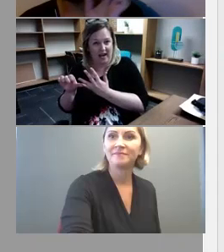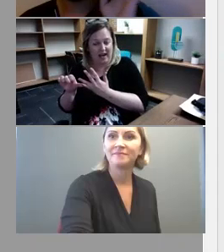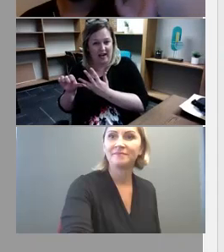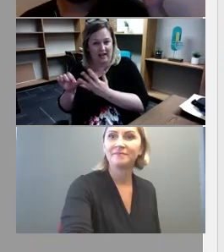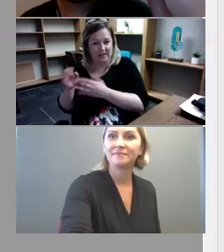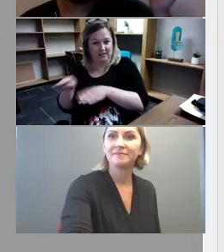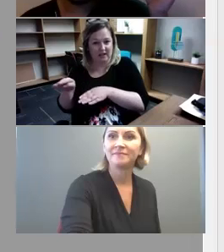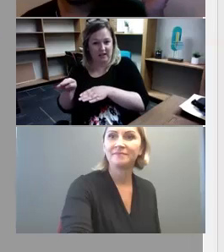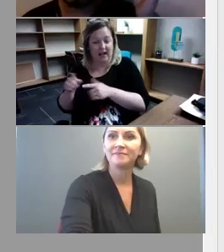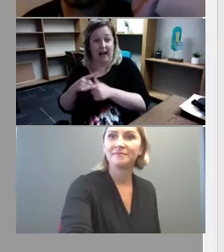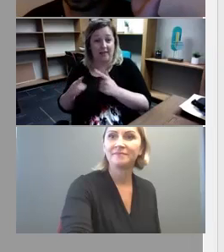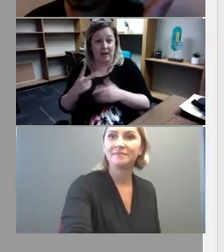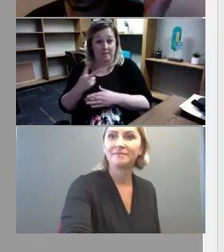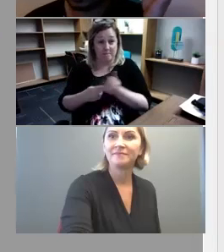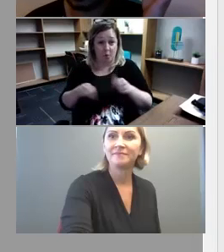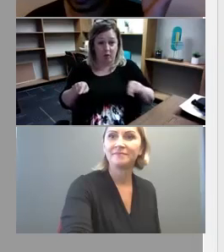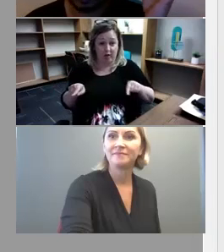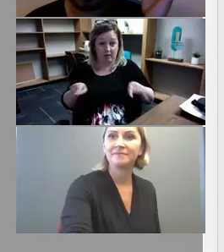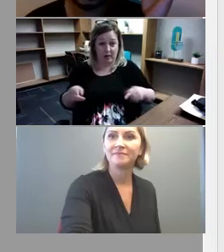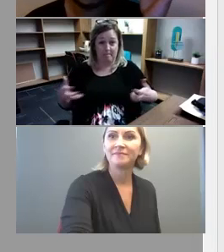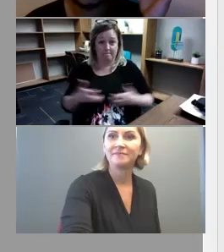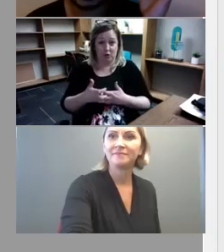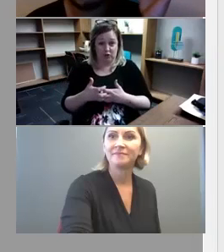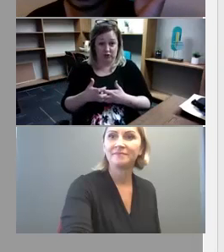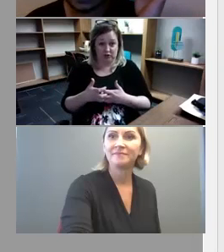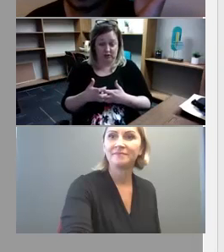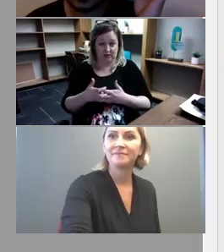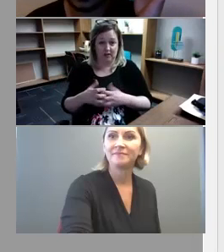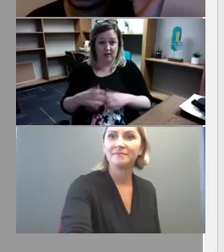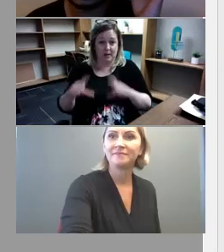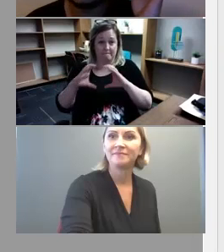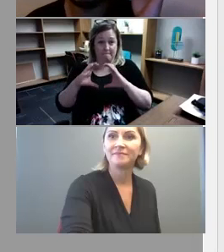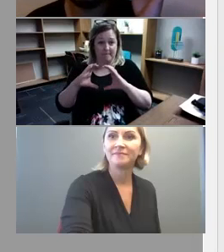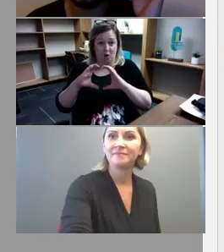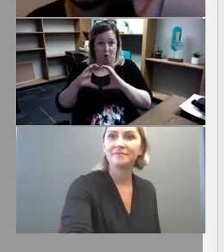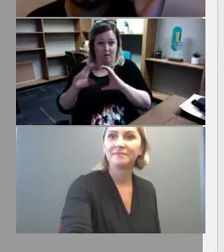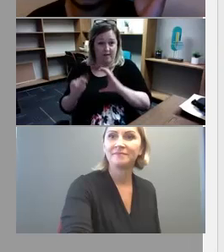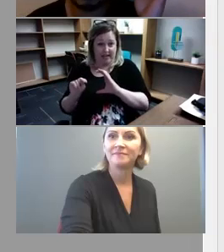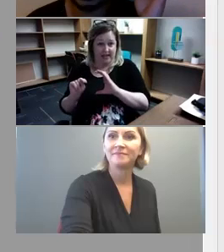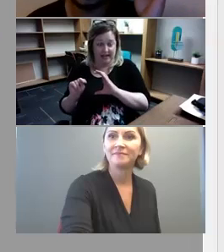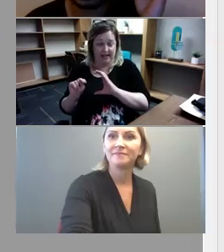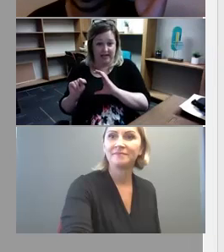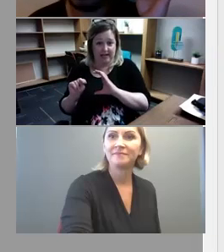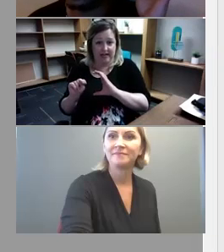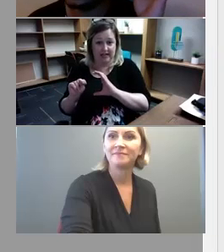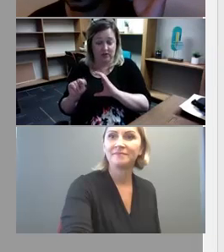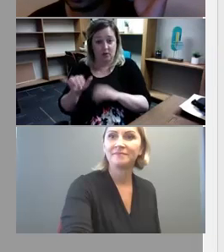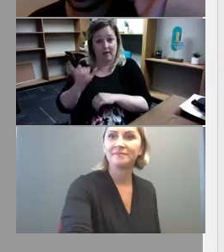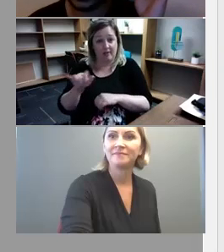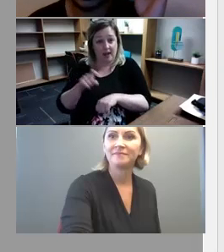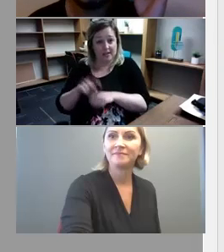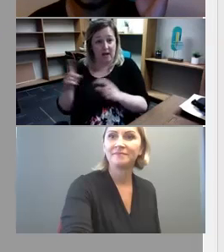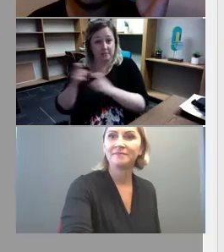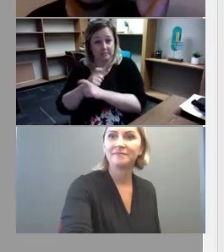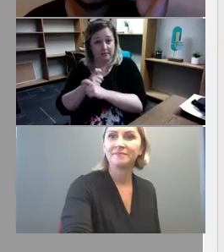parts together, and that is again big O of n. So we have this time complexity that would be similar to our unbalanced merge